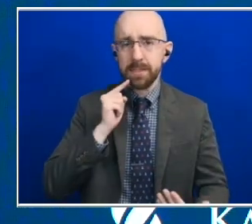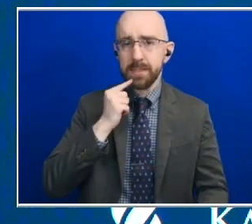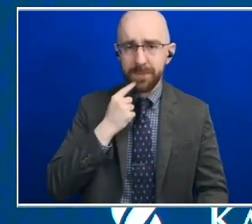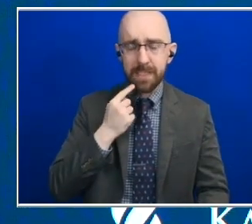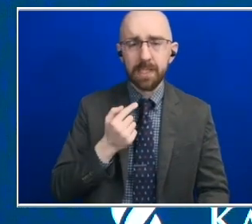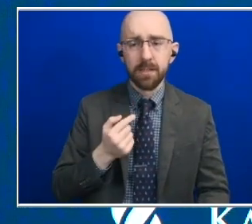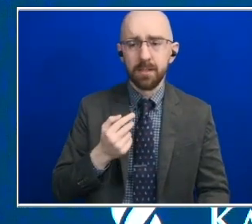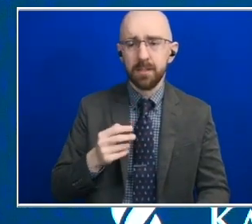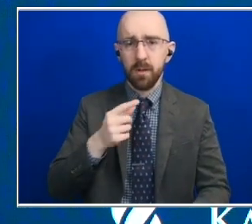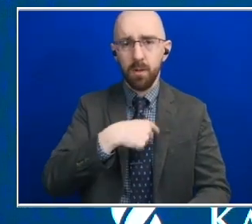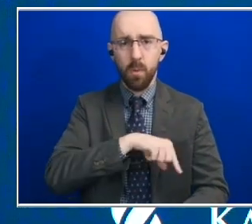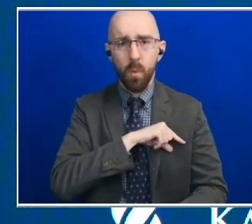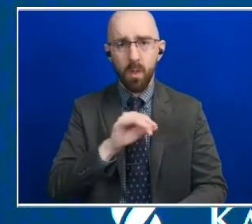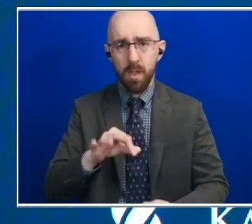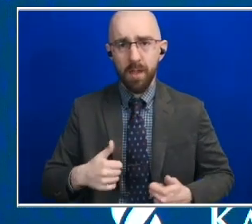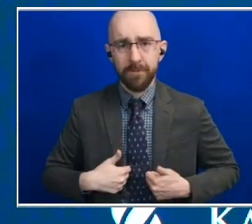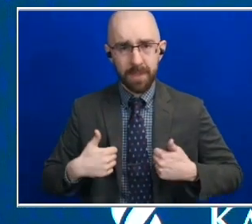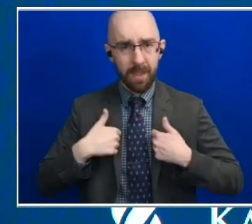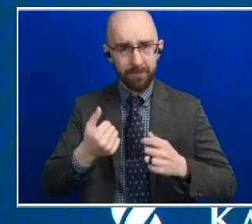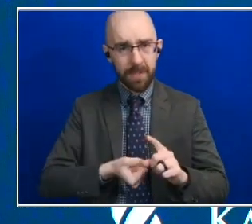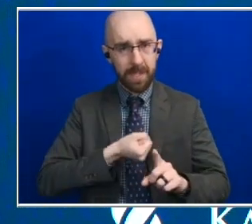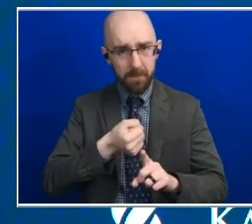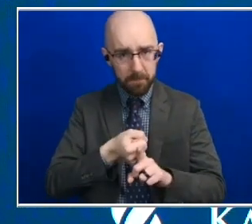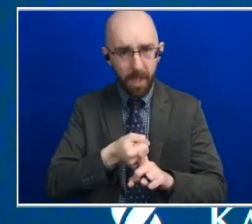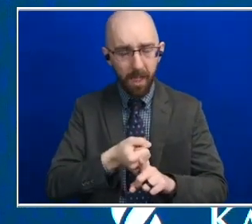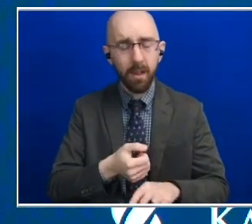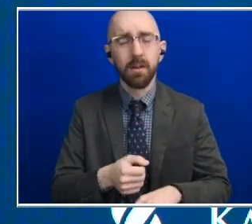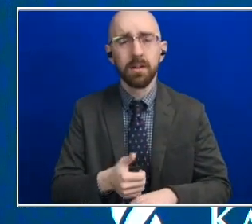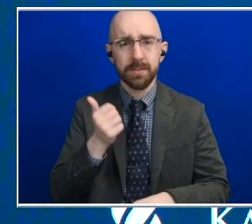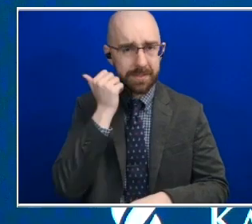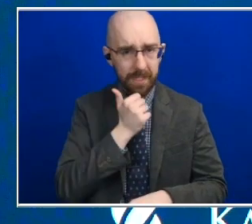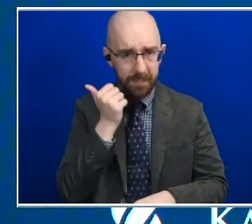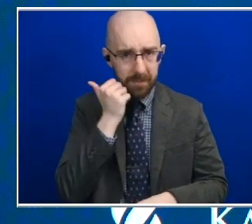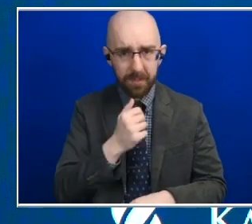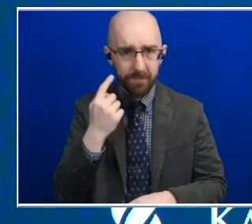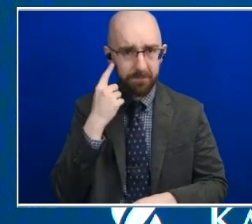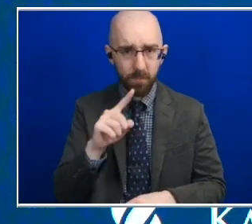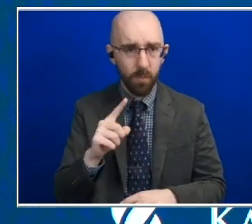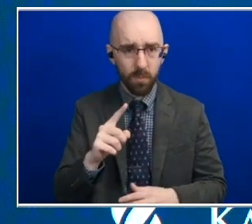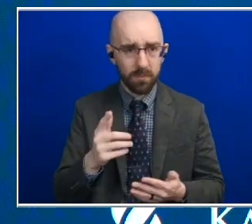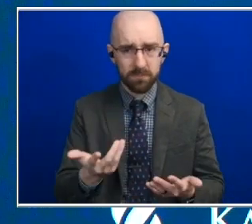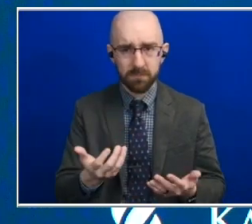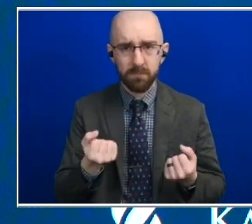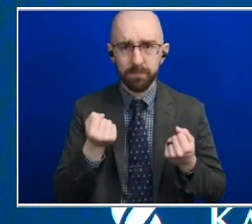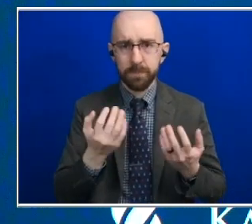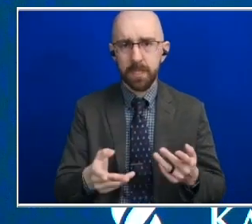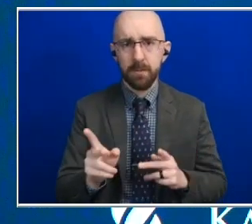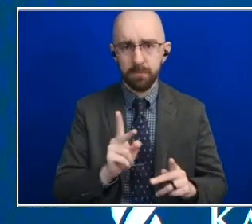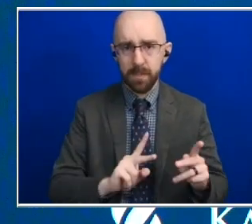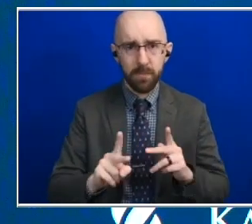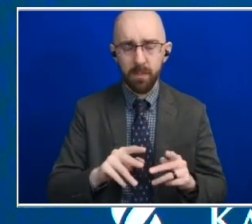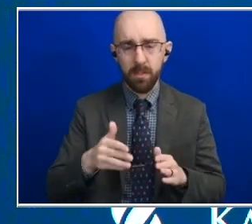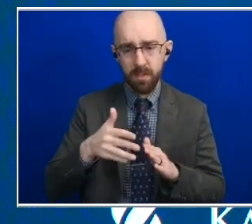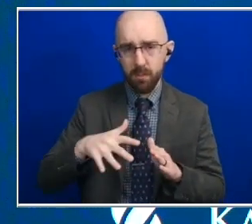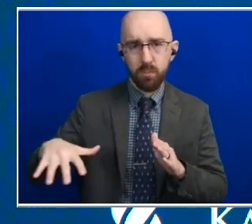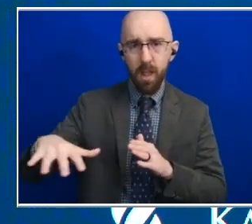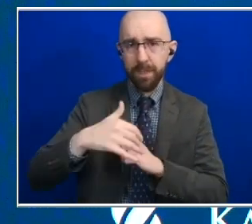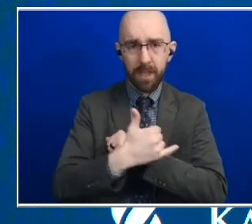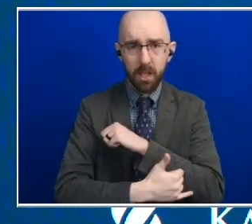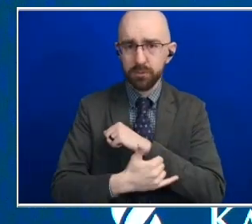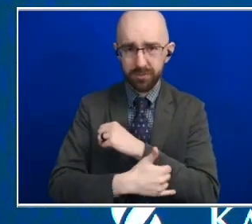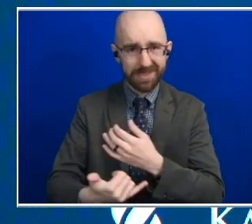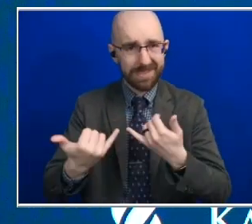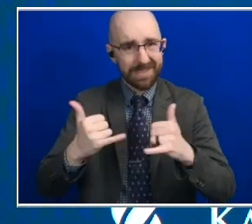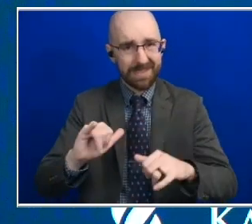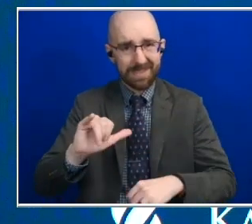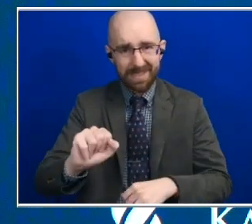life impactor daily for a lot of people around our nation. It continues to be.